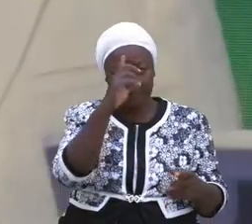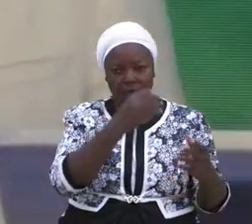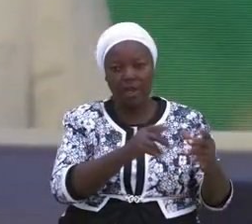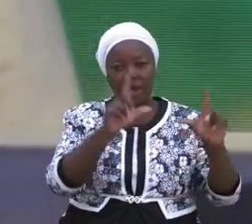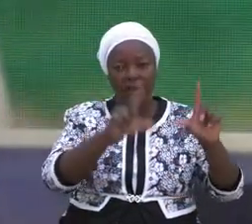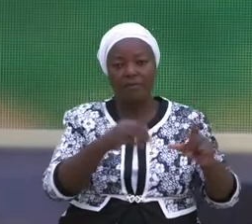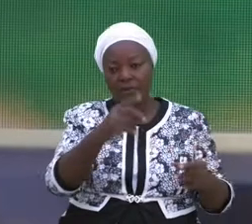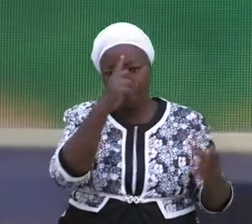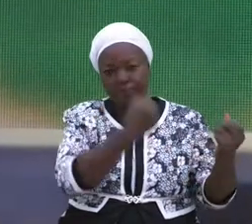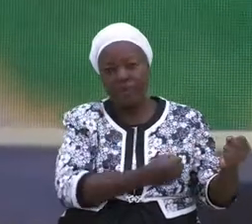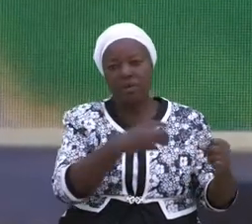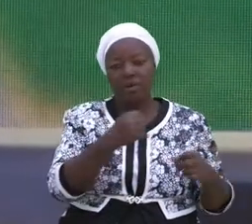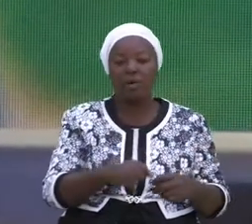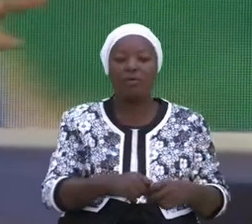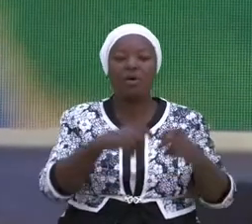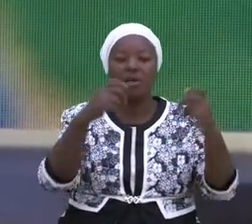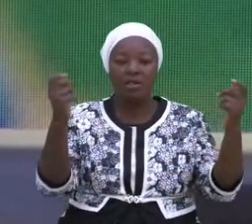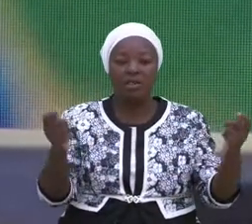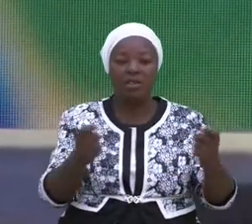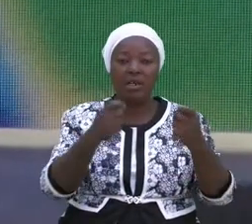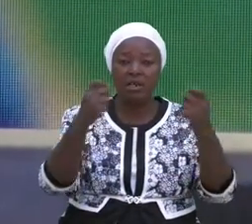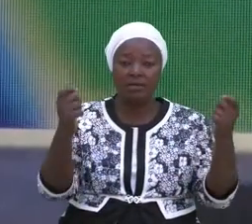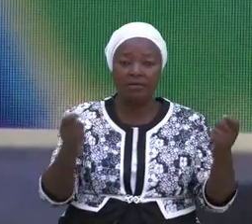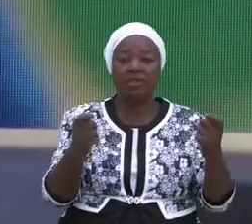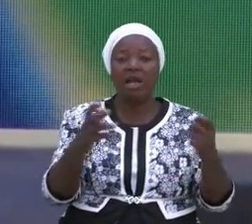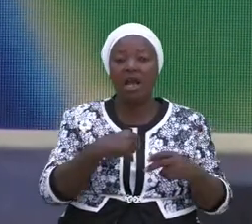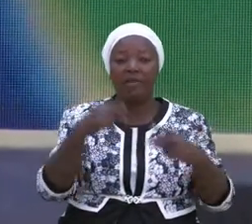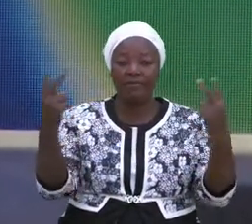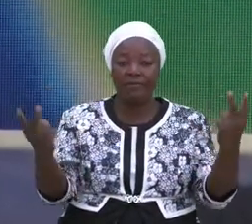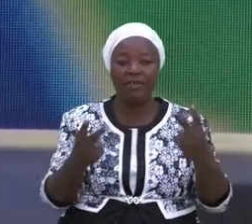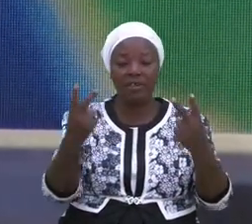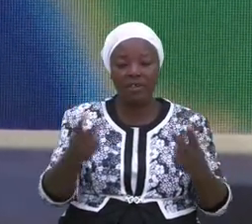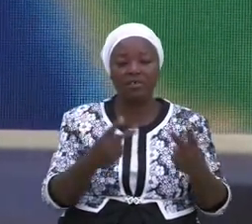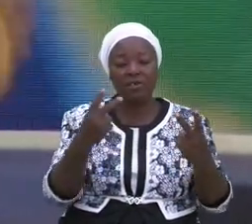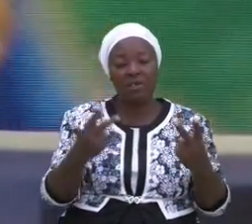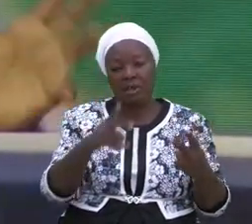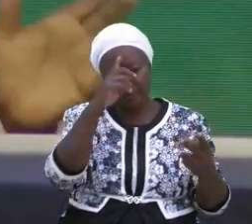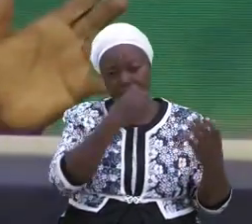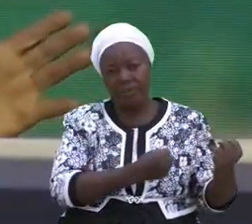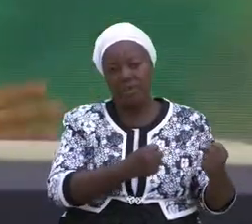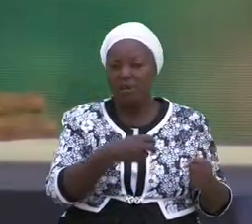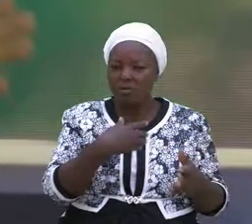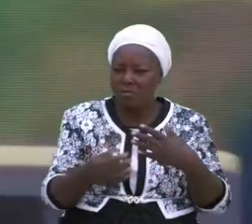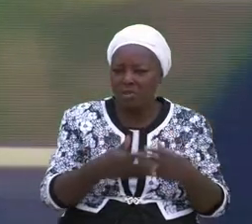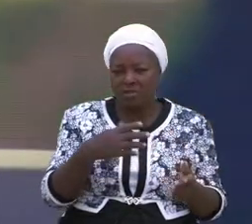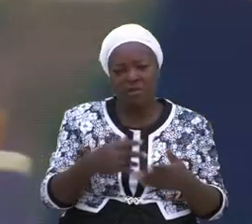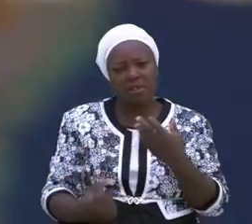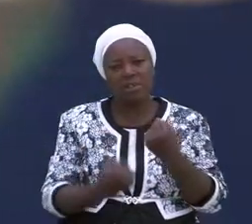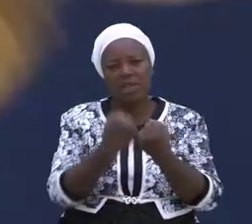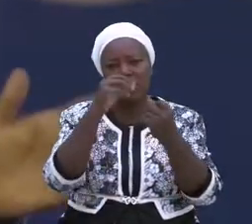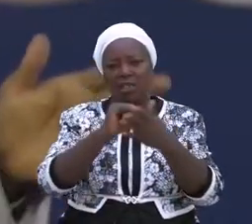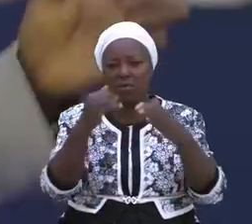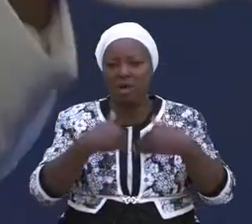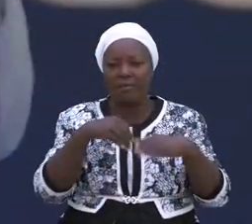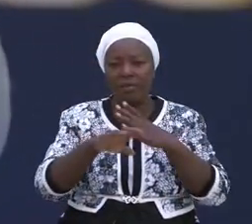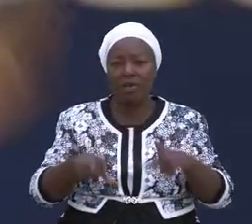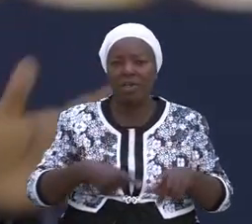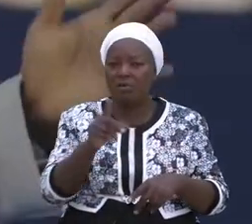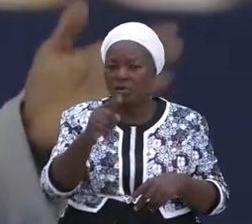whatever challenge, whatever problem you have in your life, you believe an